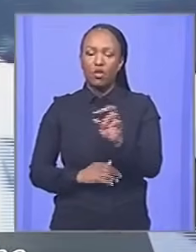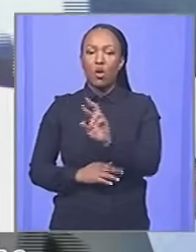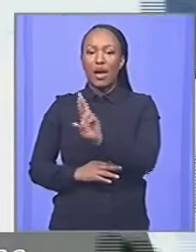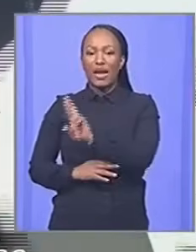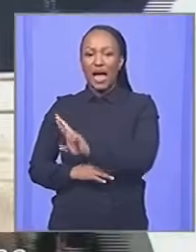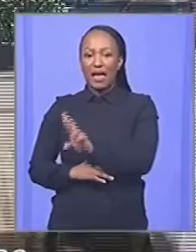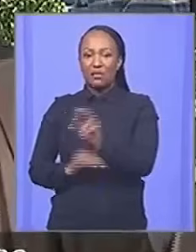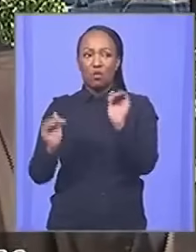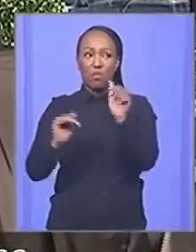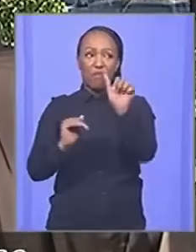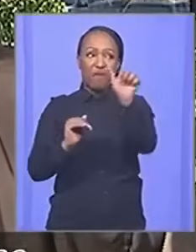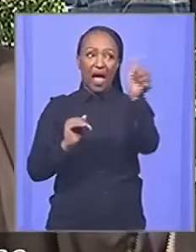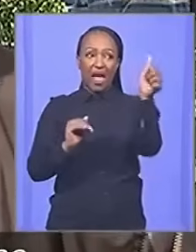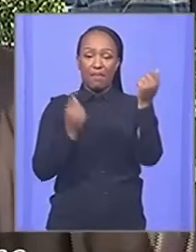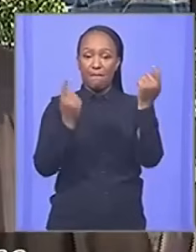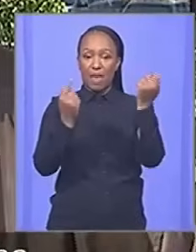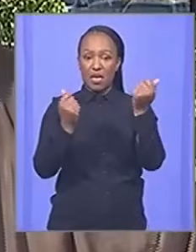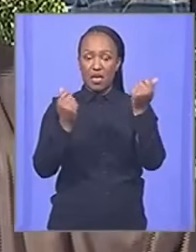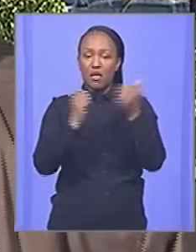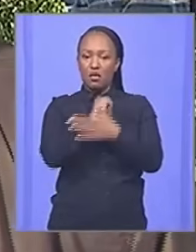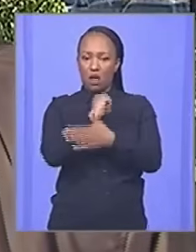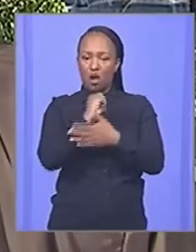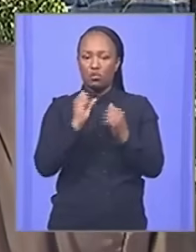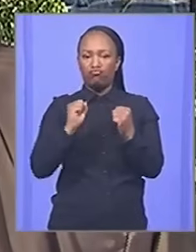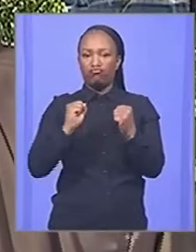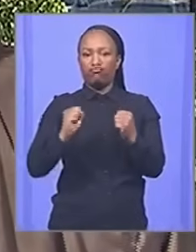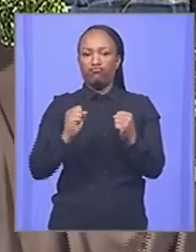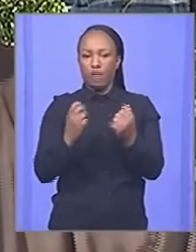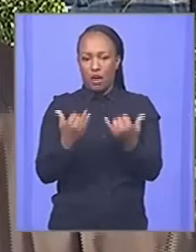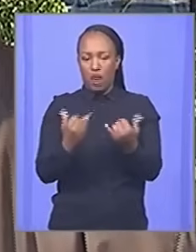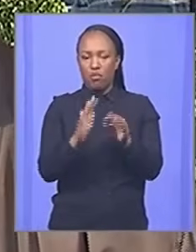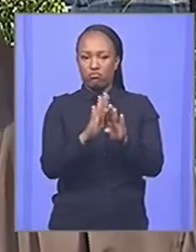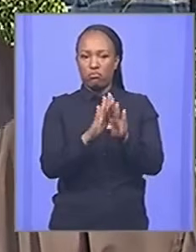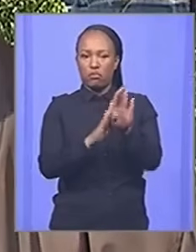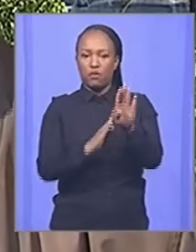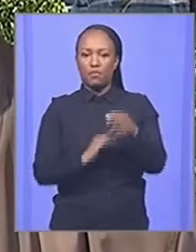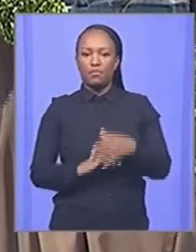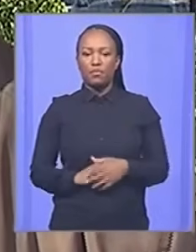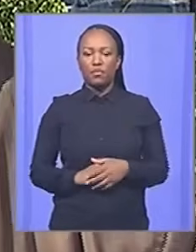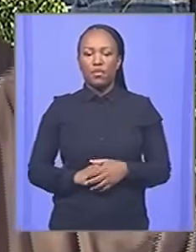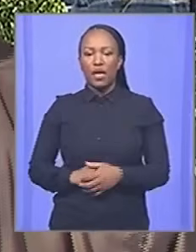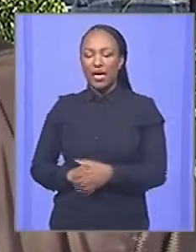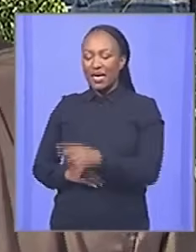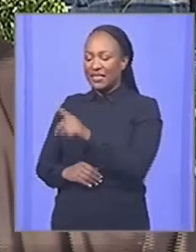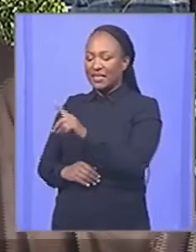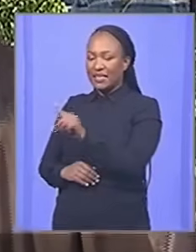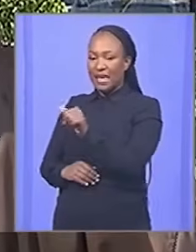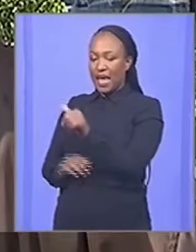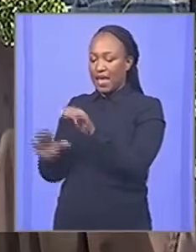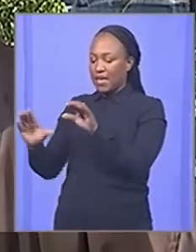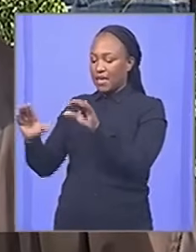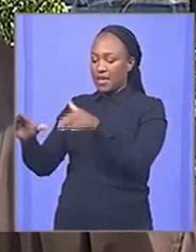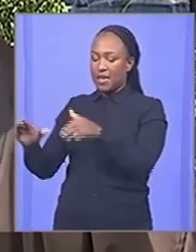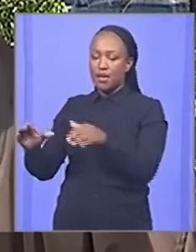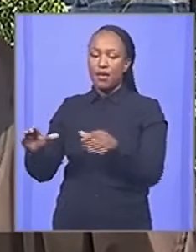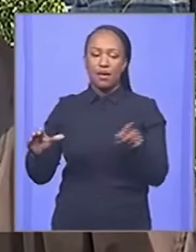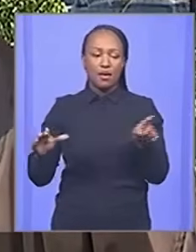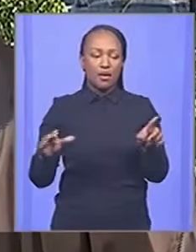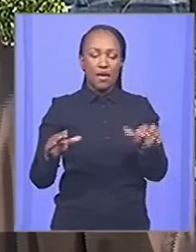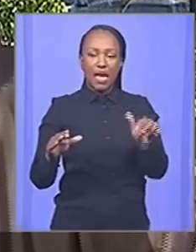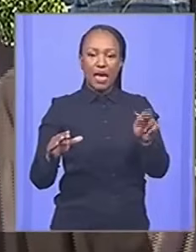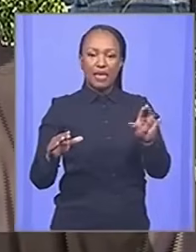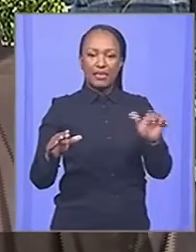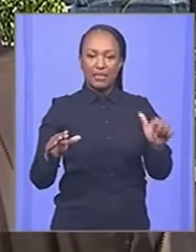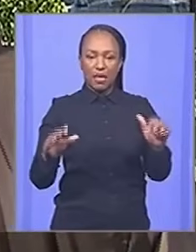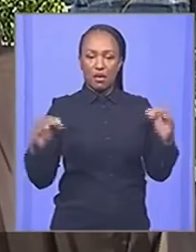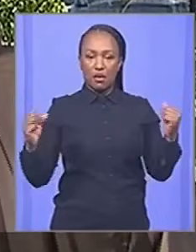dinaga tše ntši. Go ya ka DA e kwane le ANC gore 60% ya ditulo tša kabinete